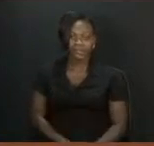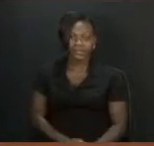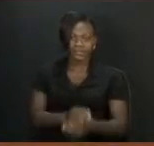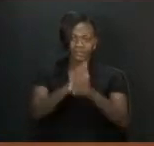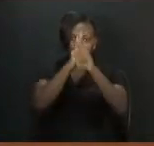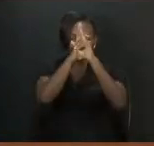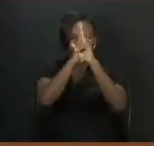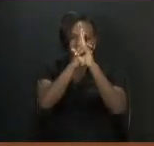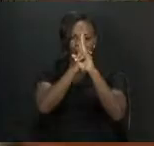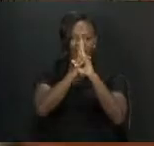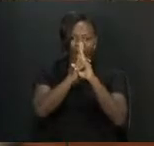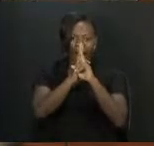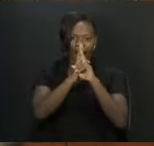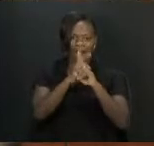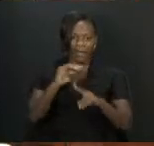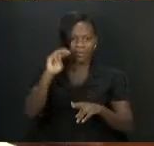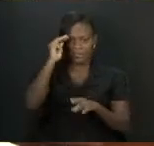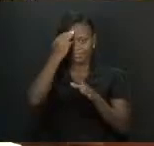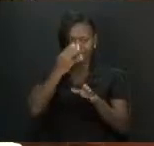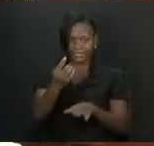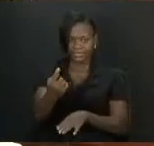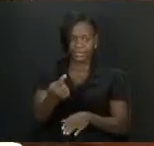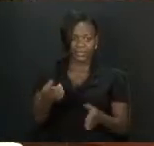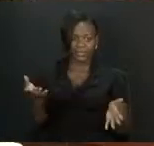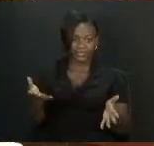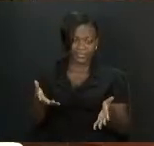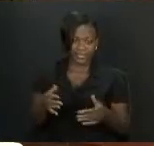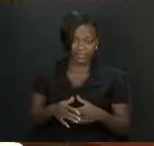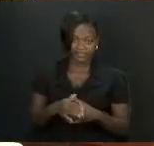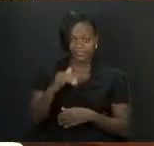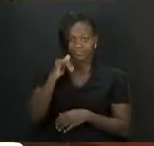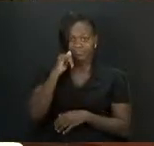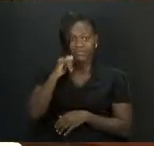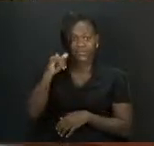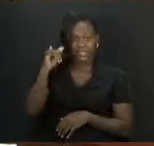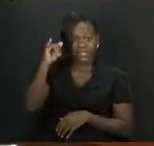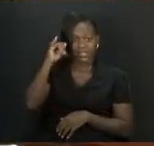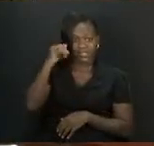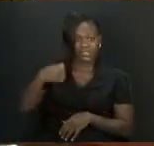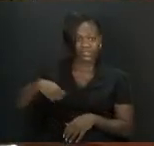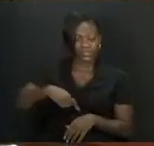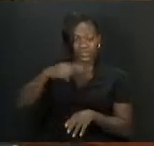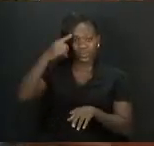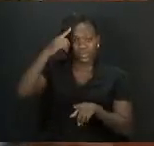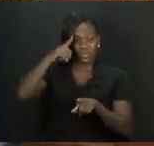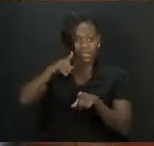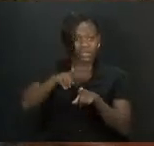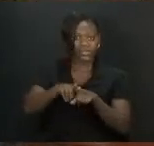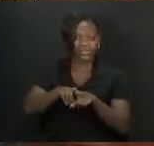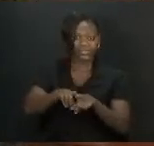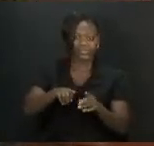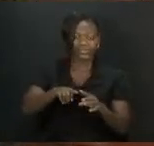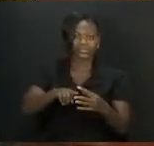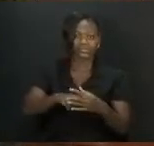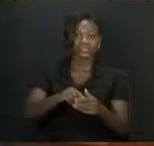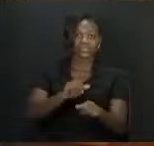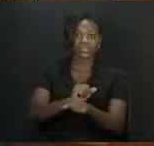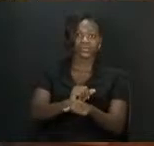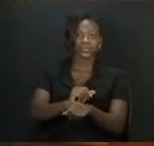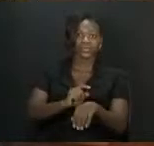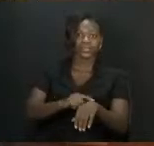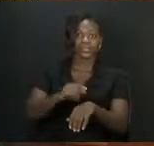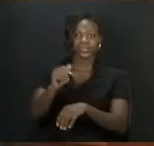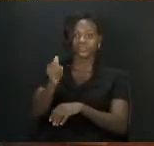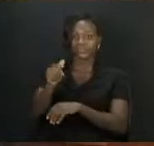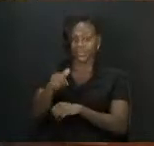Minister came to this house. Yesterday we agreed that we'll start proceedings by 10 a.m. So by 10,